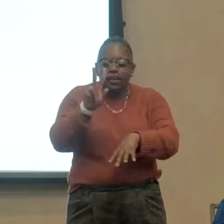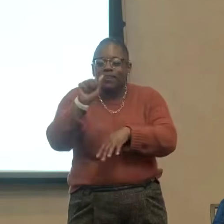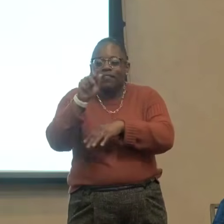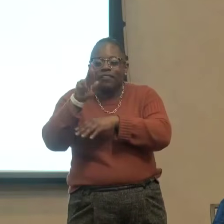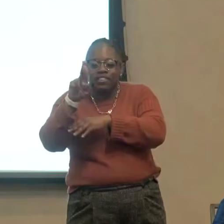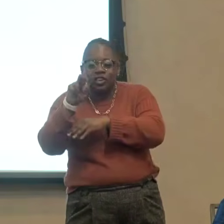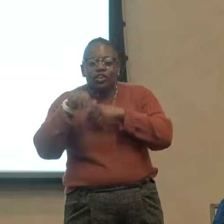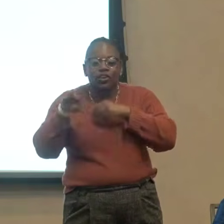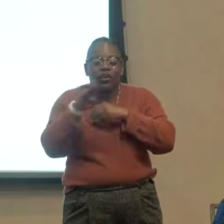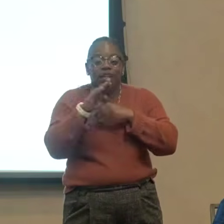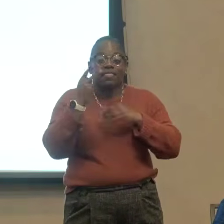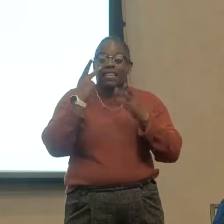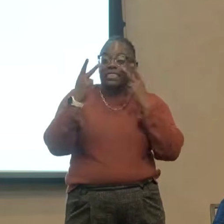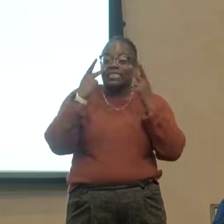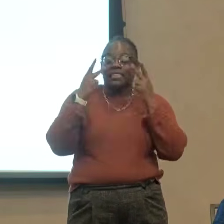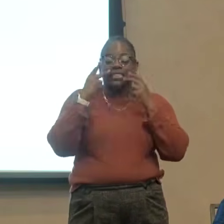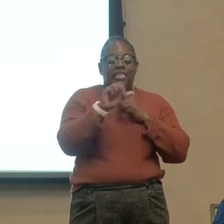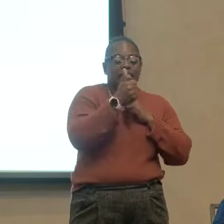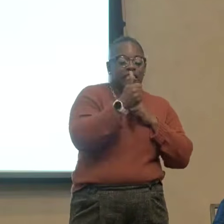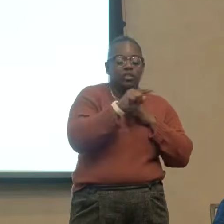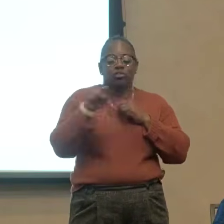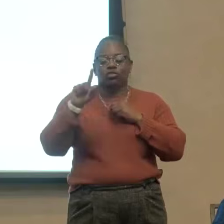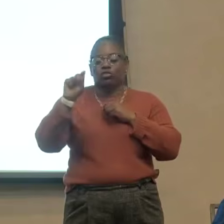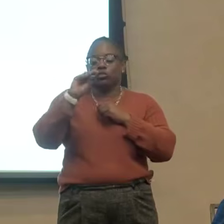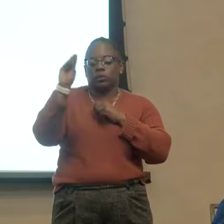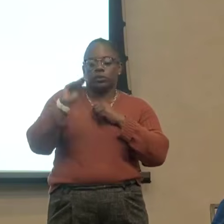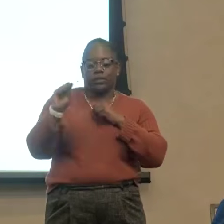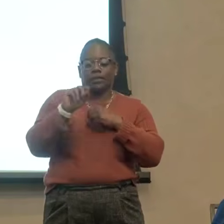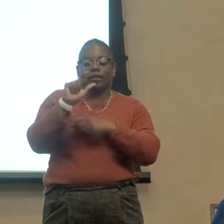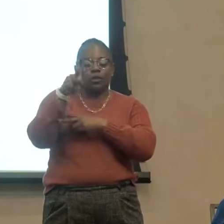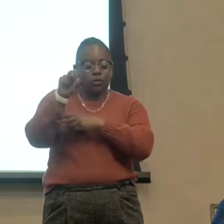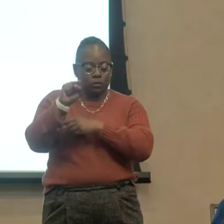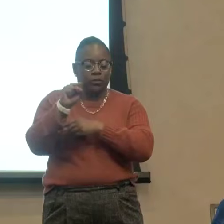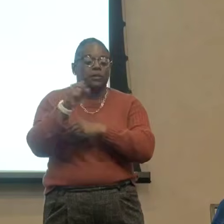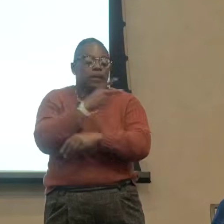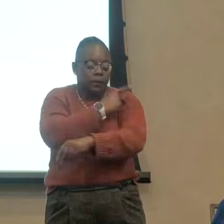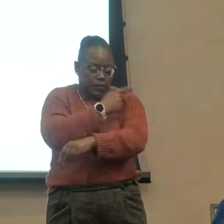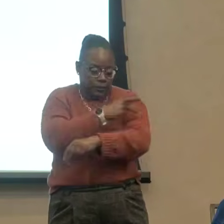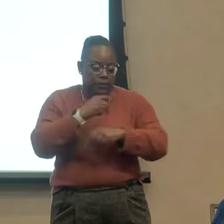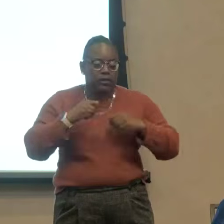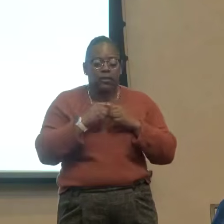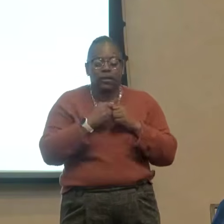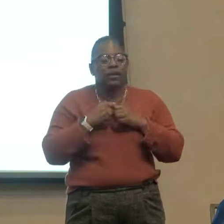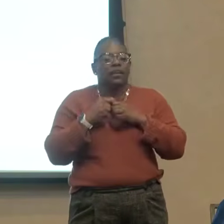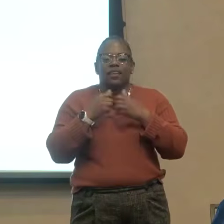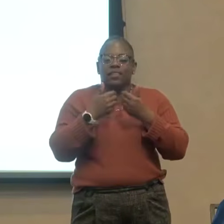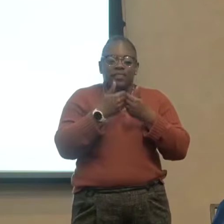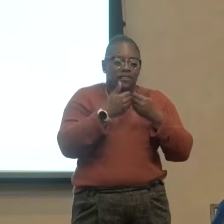and dysautonomia is seen in 10 to 20% of all lupus patients, and there's a whole set of